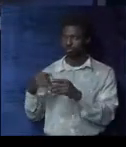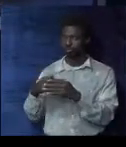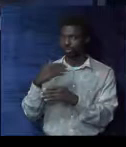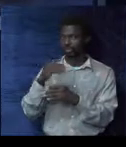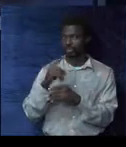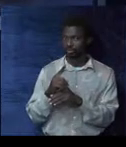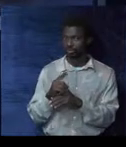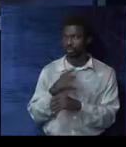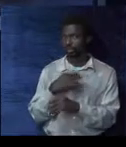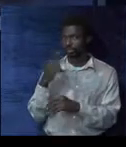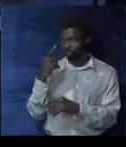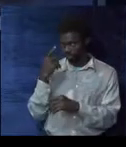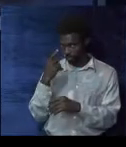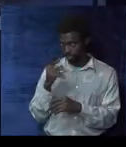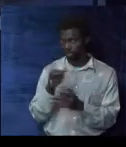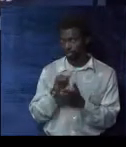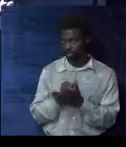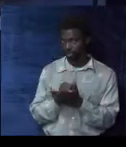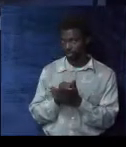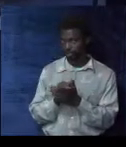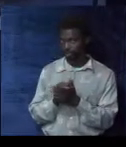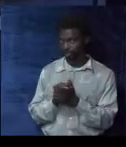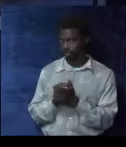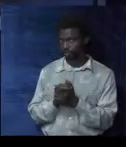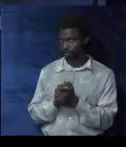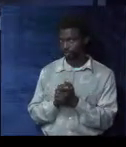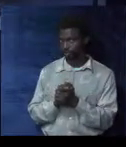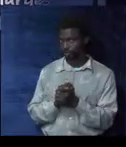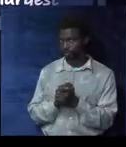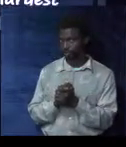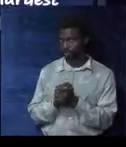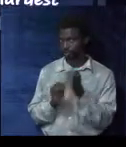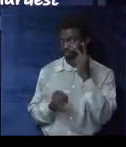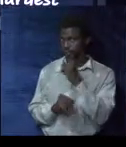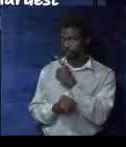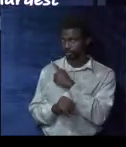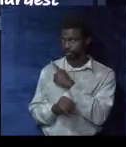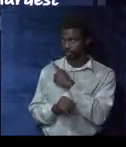to the next one. And then you see that